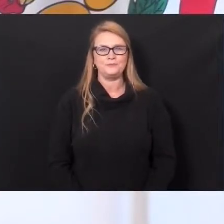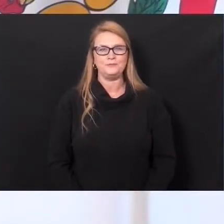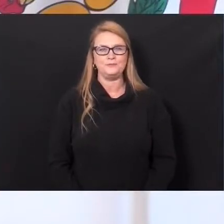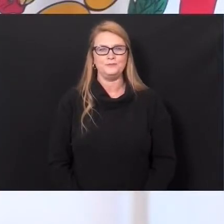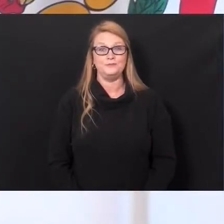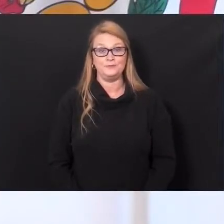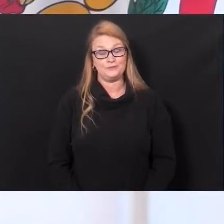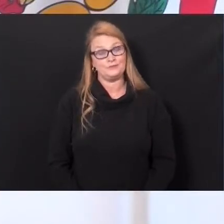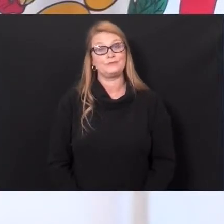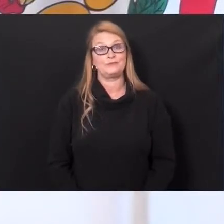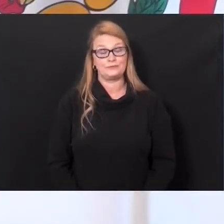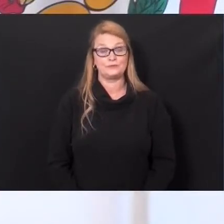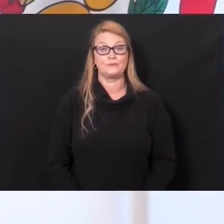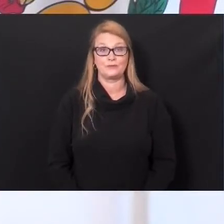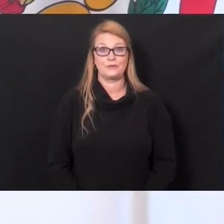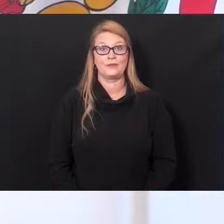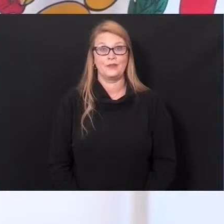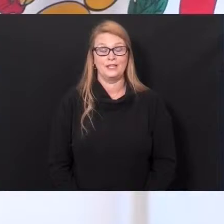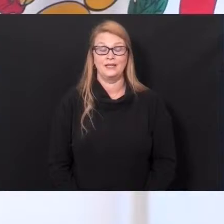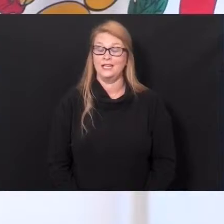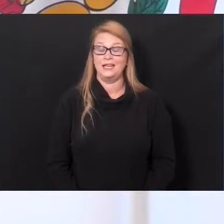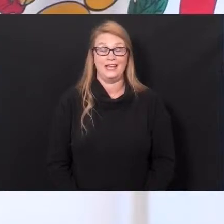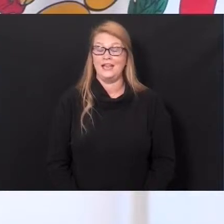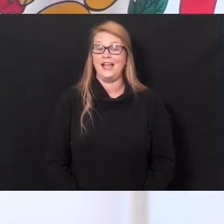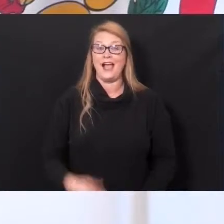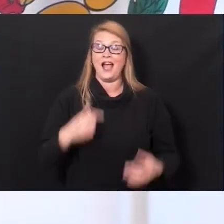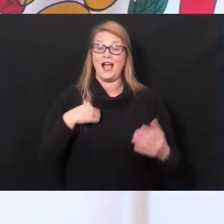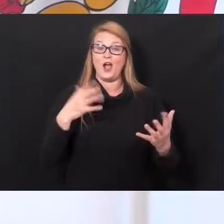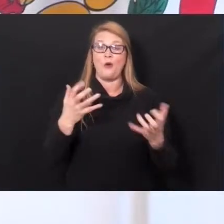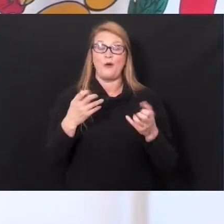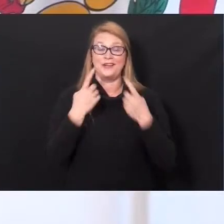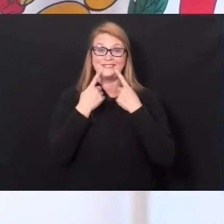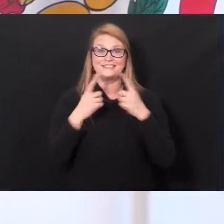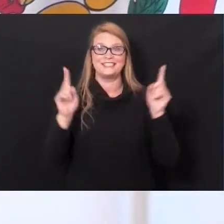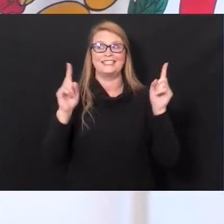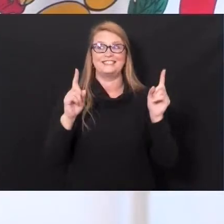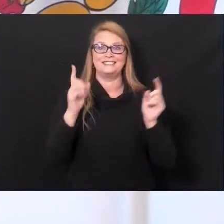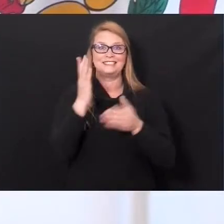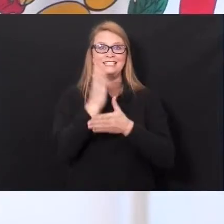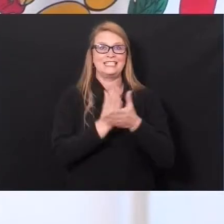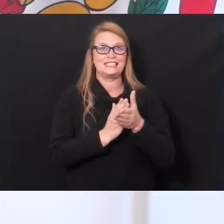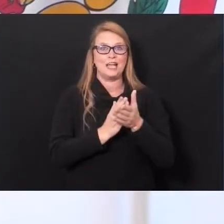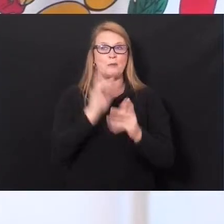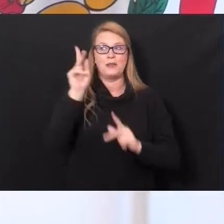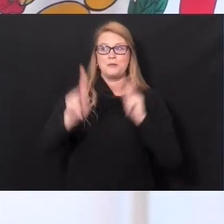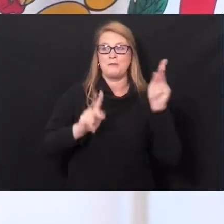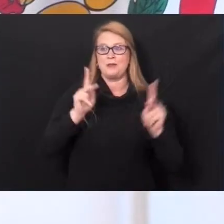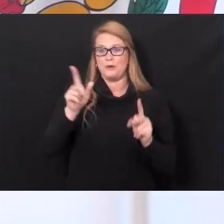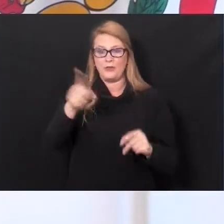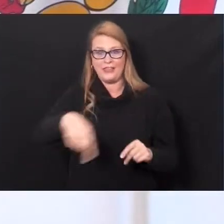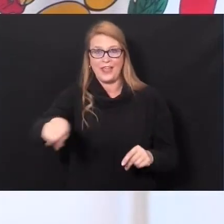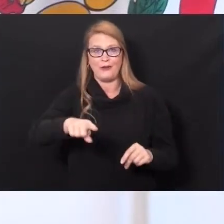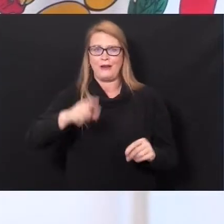Well, listen, I just got to say this because some of the people I surely wouldn't maybe know their names, but